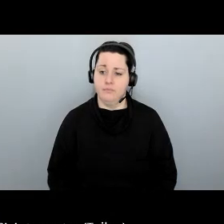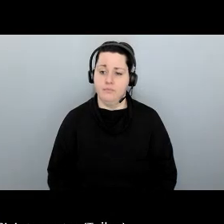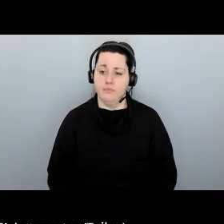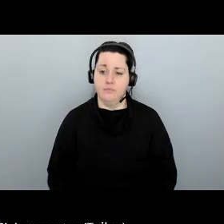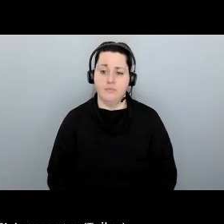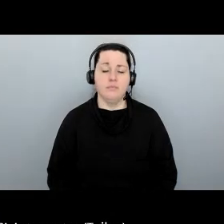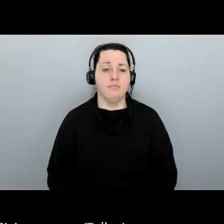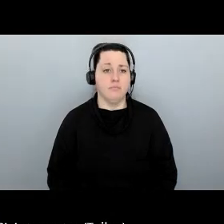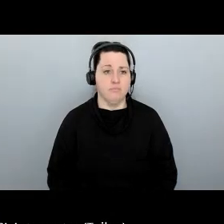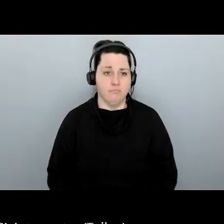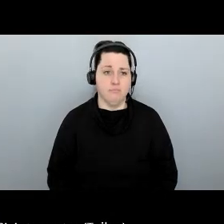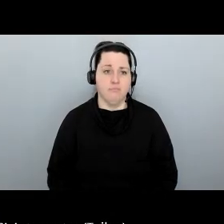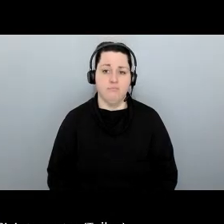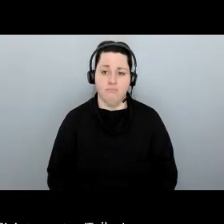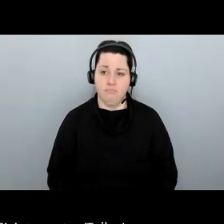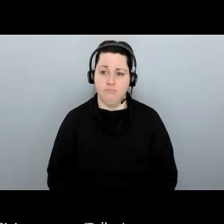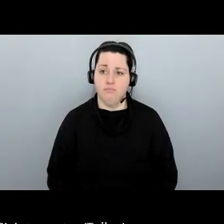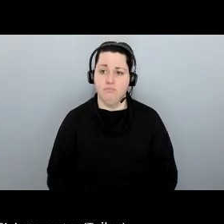Stuff here.